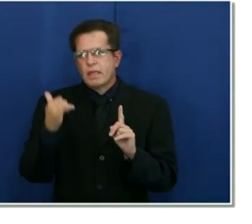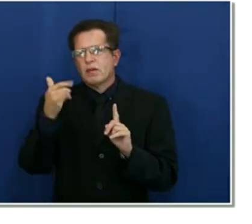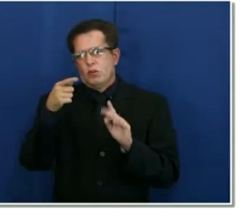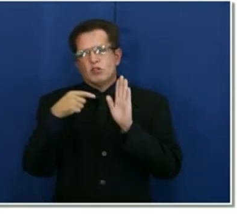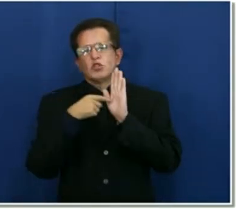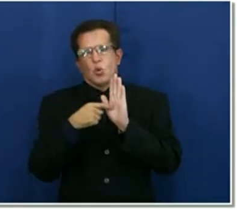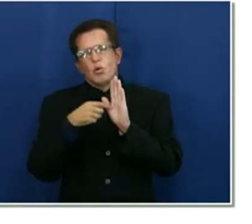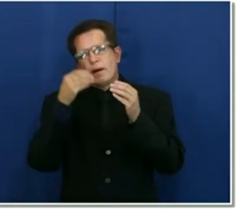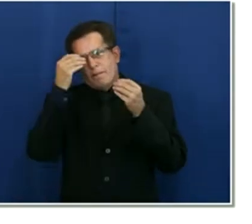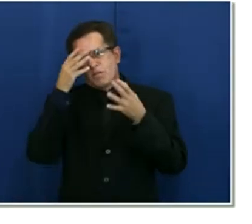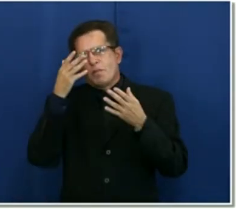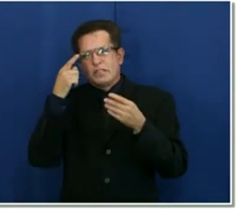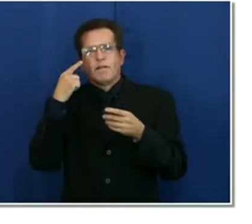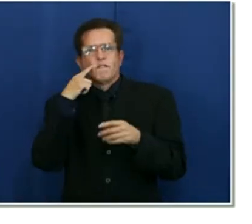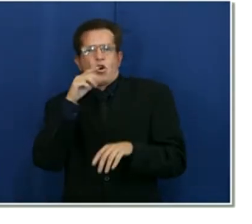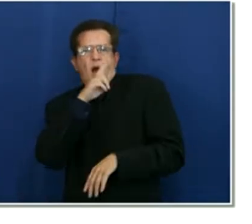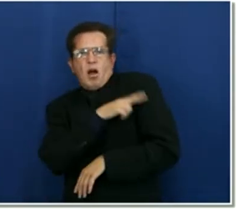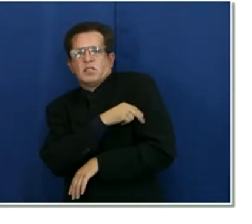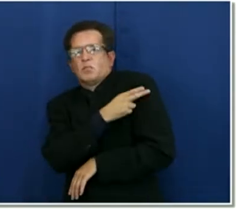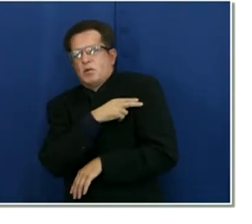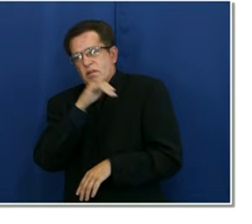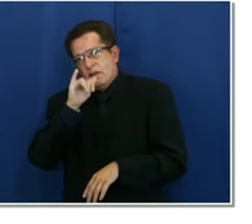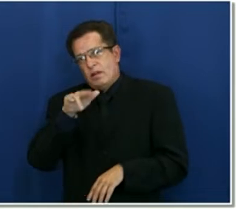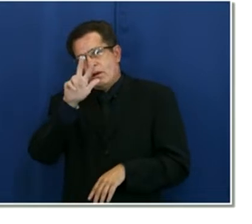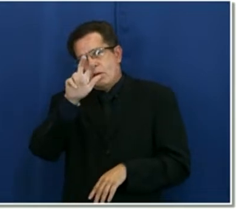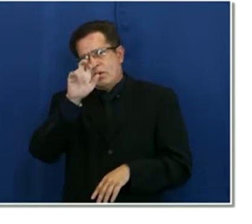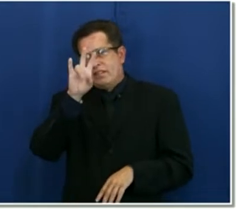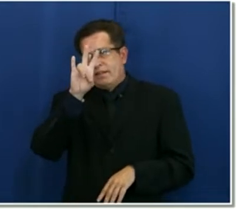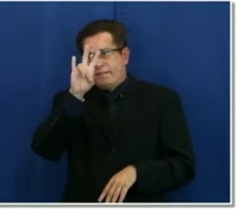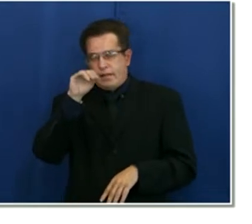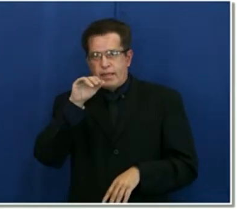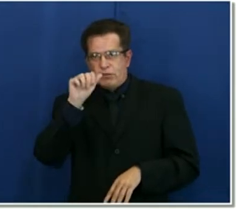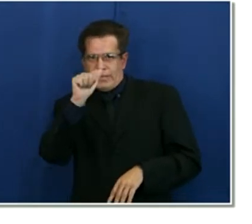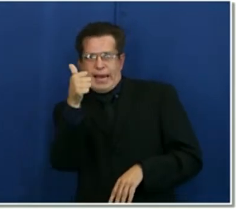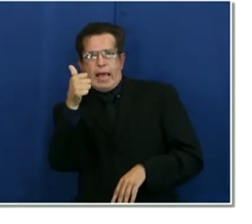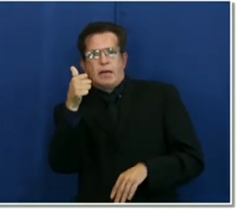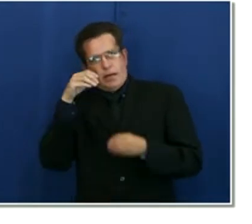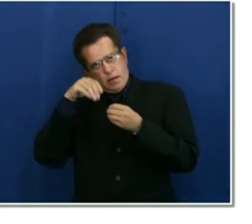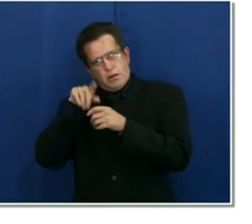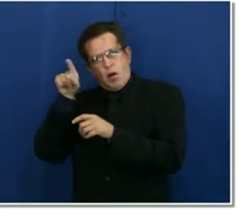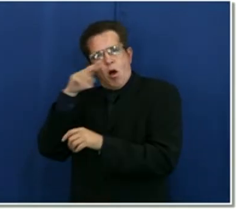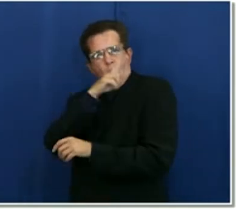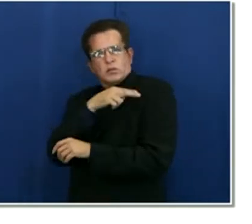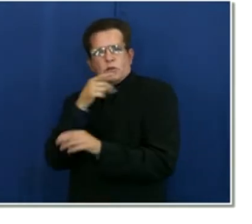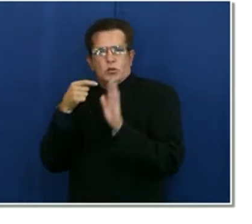to the hospitalized cases, of the 3,710 total hospitalizations,